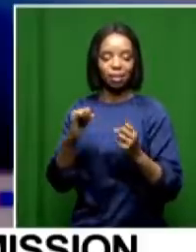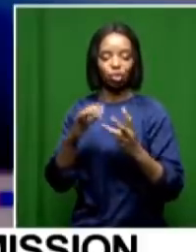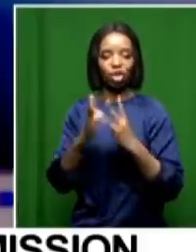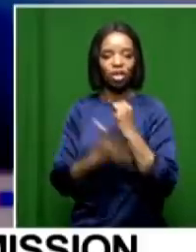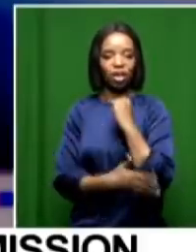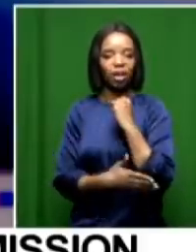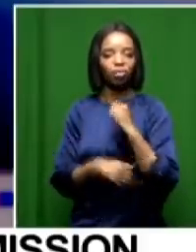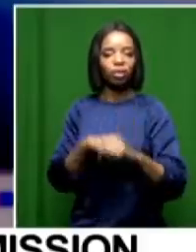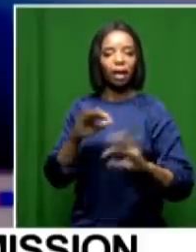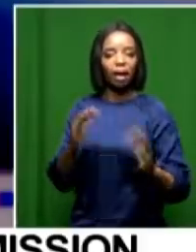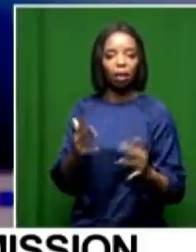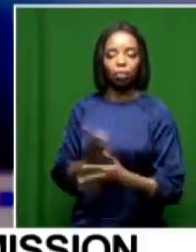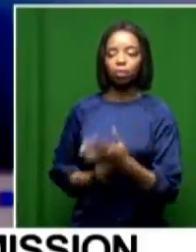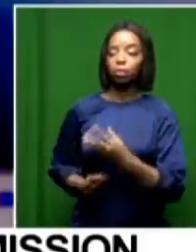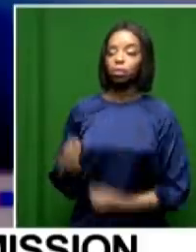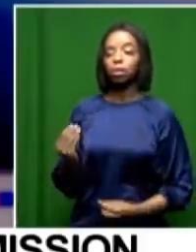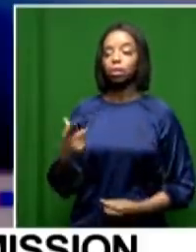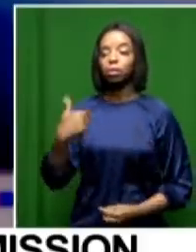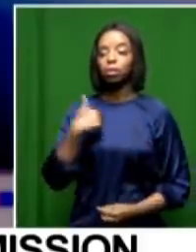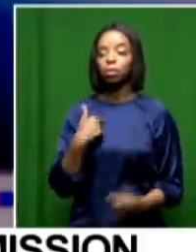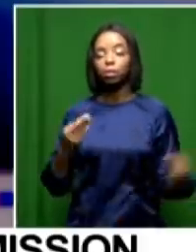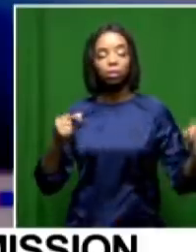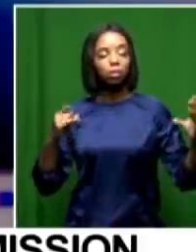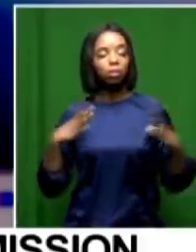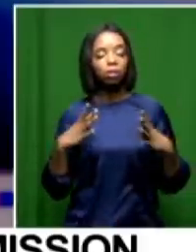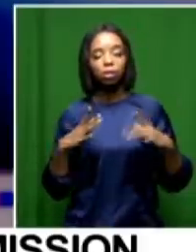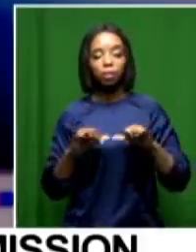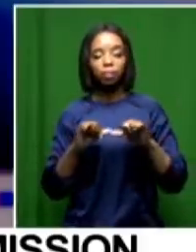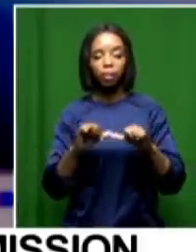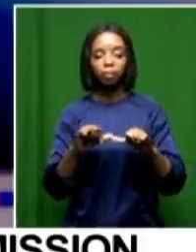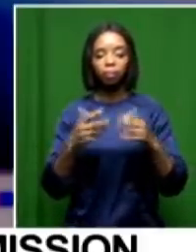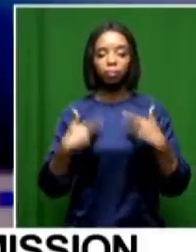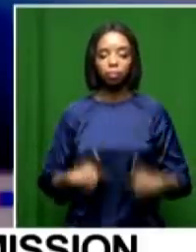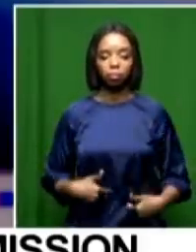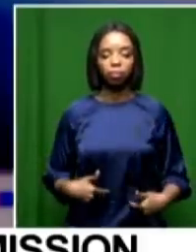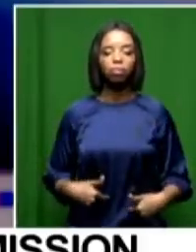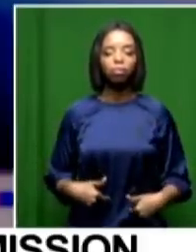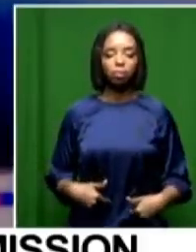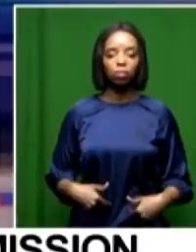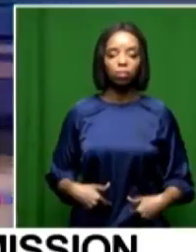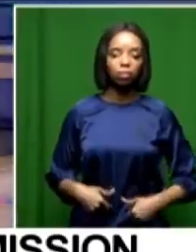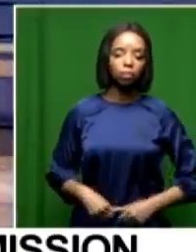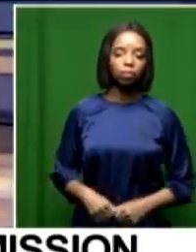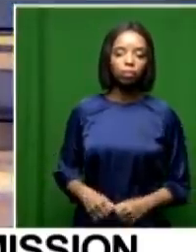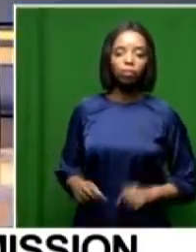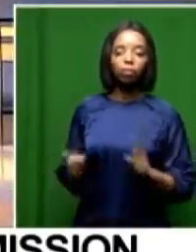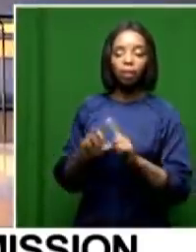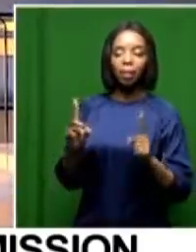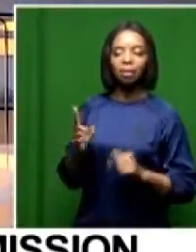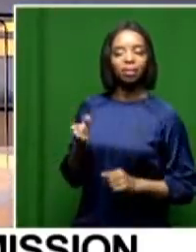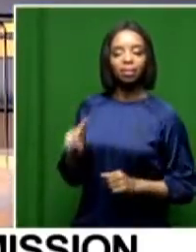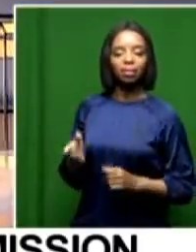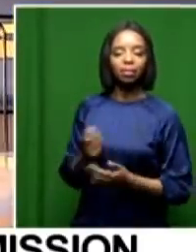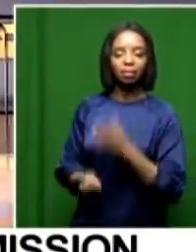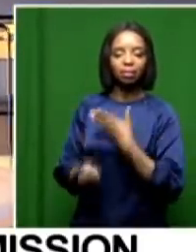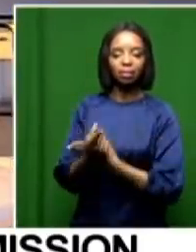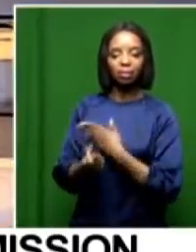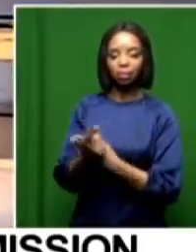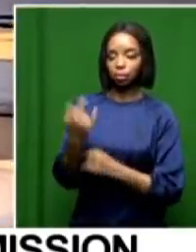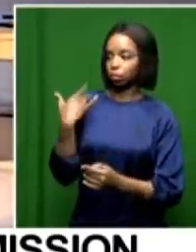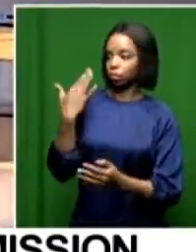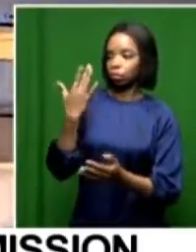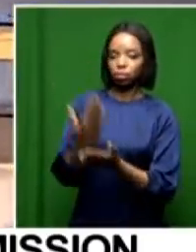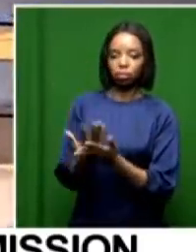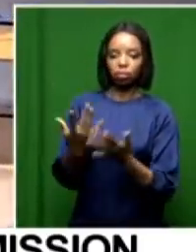in order to ensure that they secure their wealth and their profit maximization efforts. And you've been saying this for a while, and I mean, one of